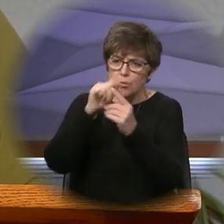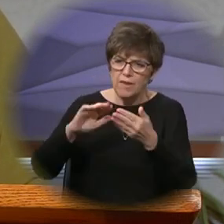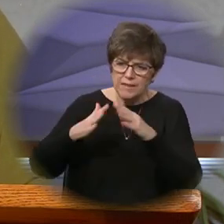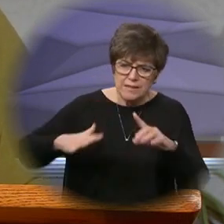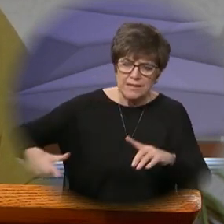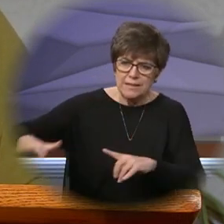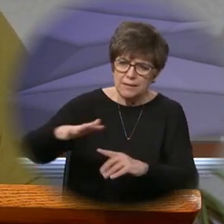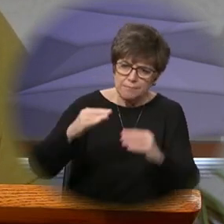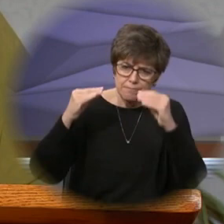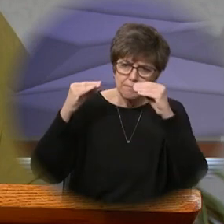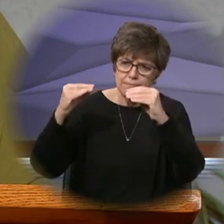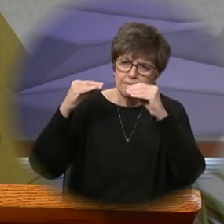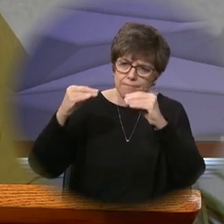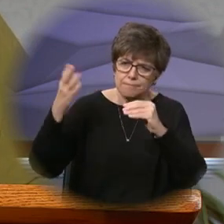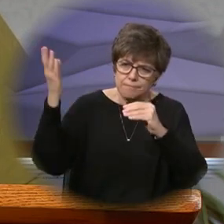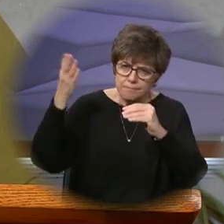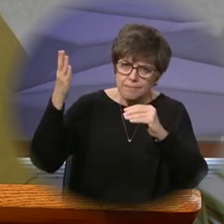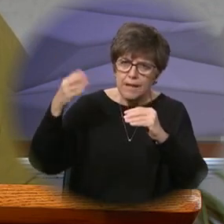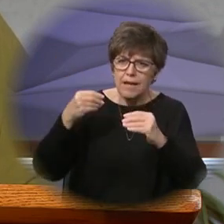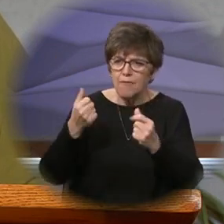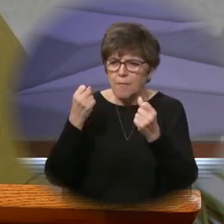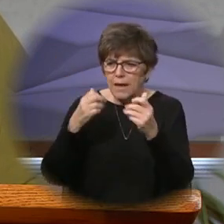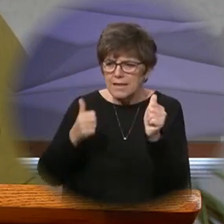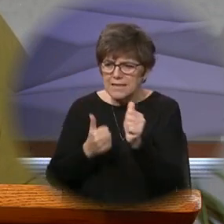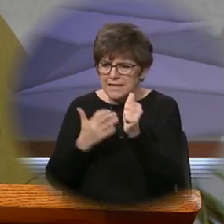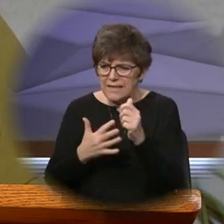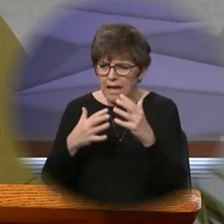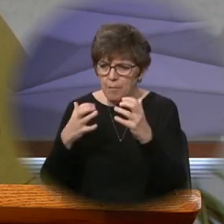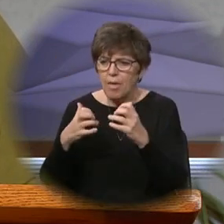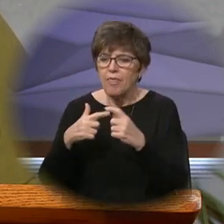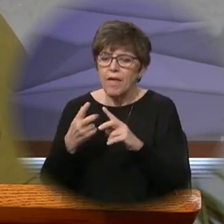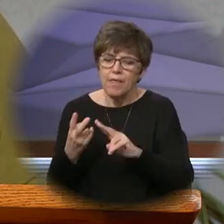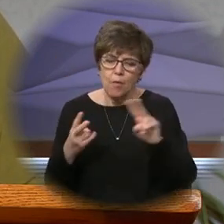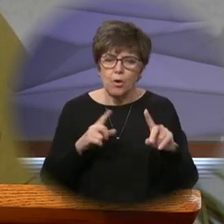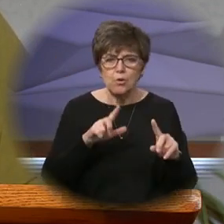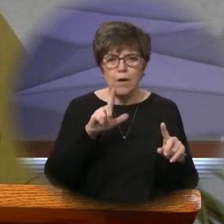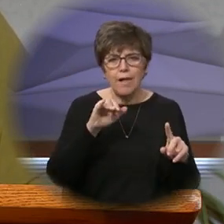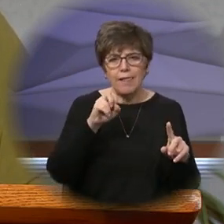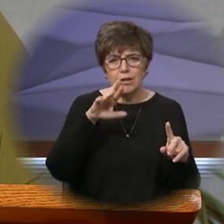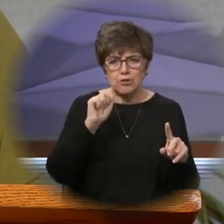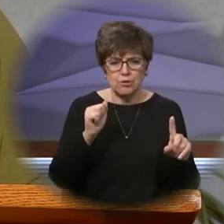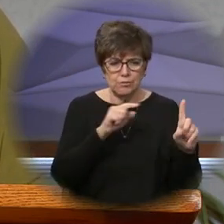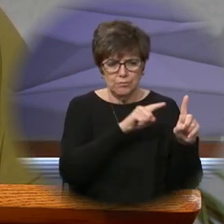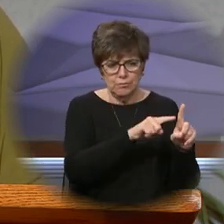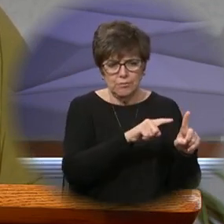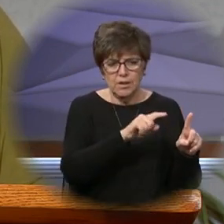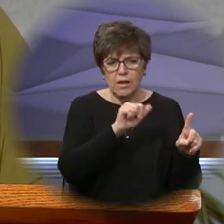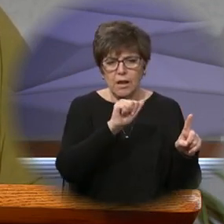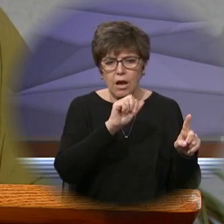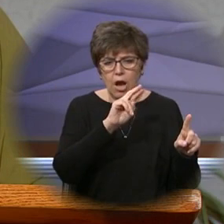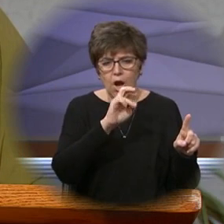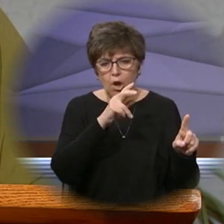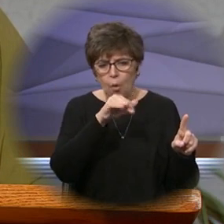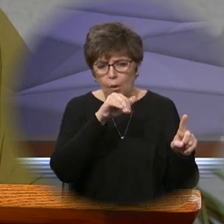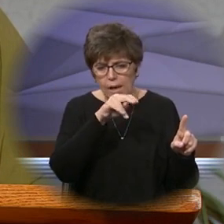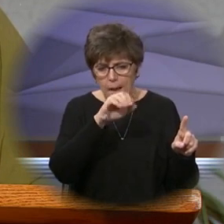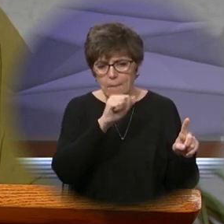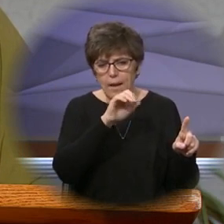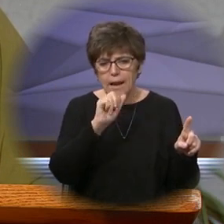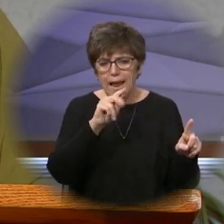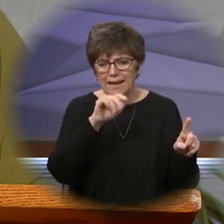and made a considerable number of disciples, they returned to Lystra and to Iconium and to